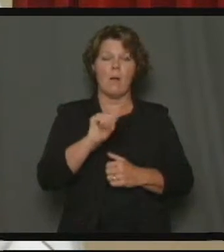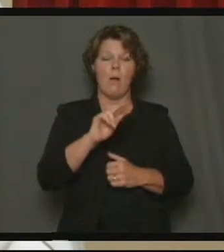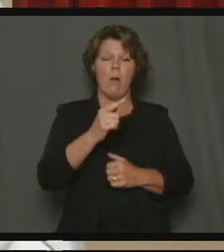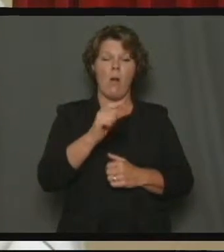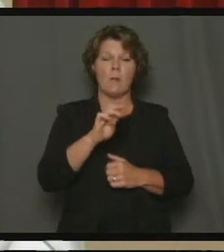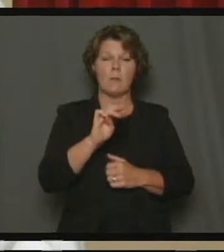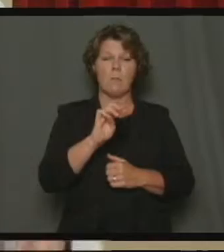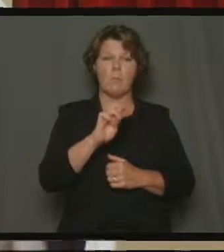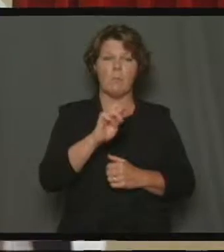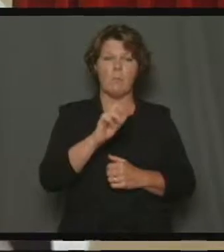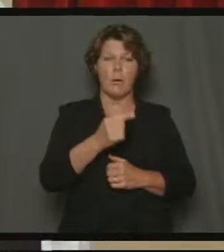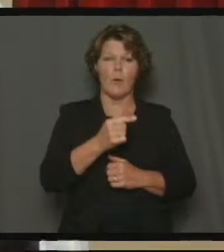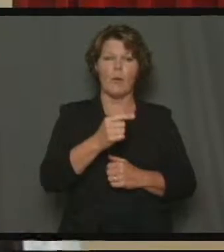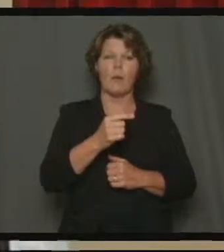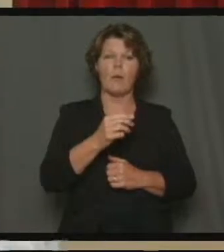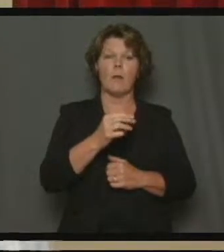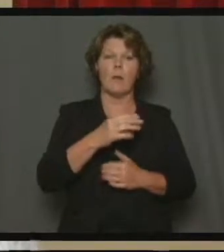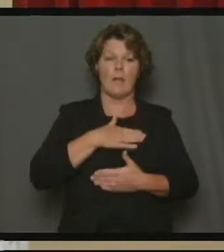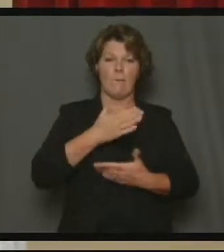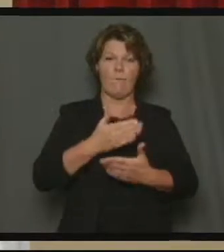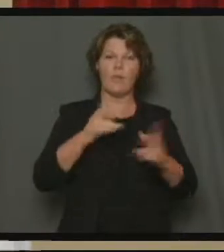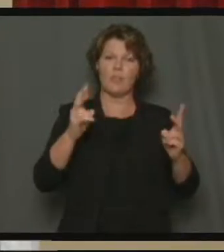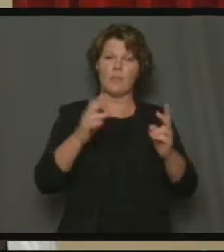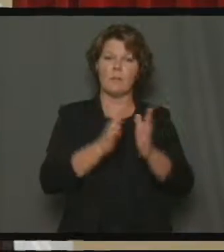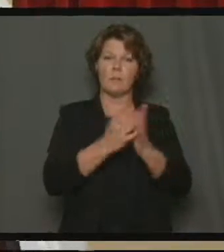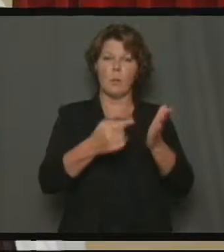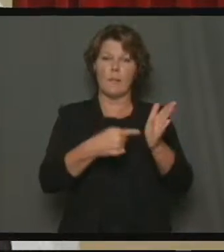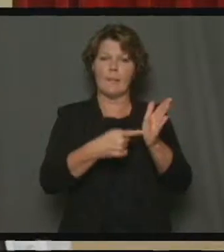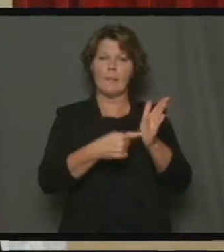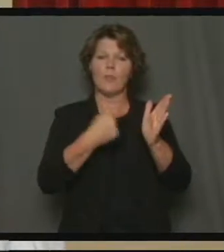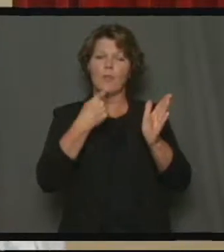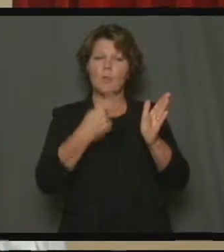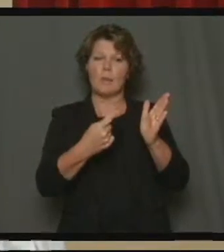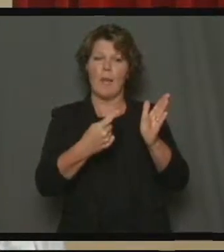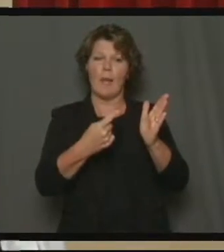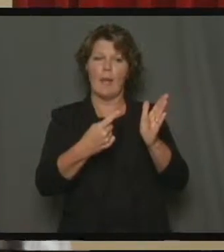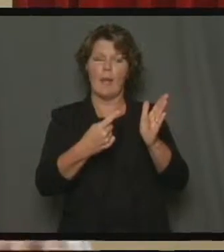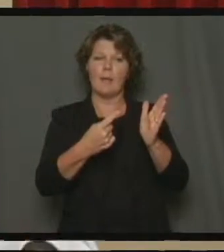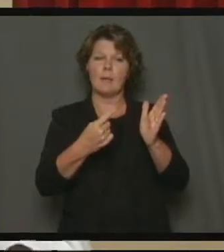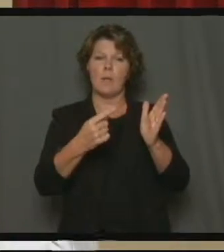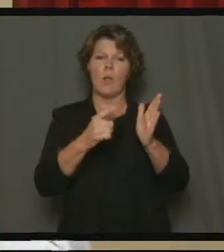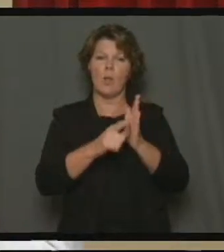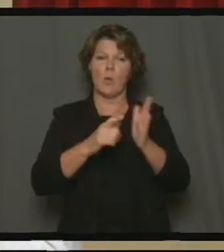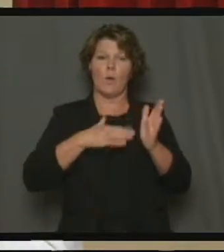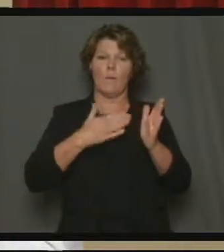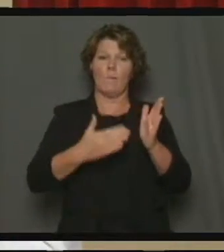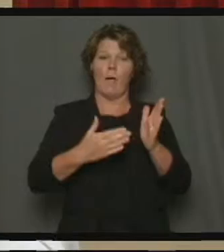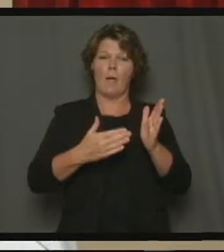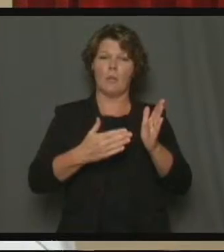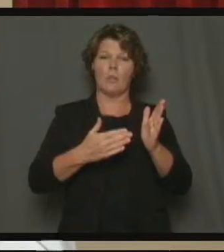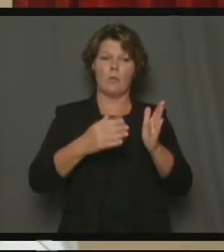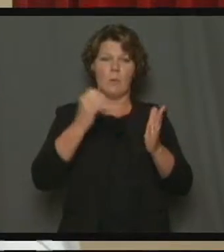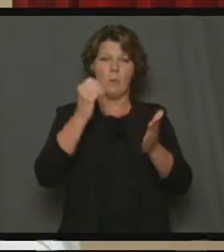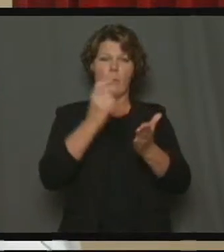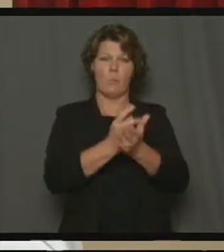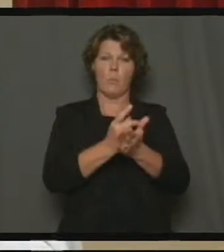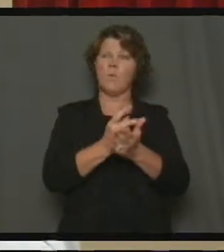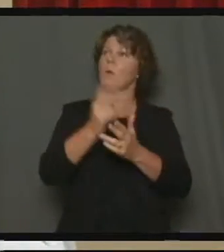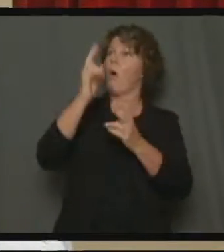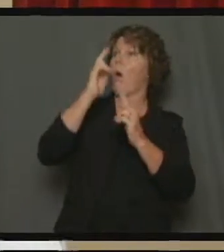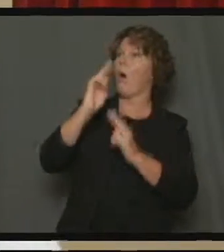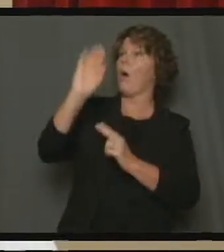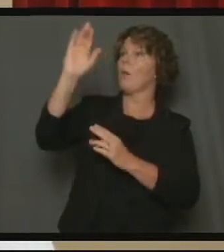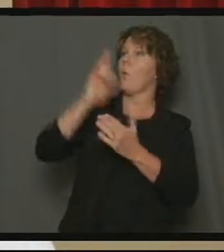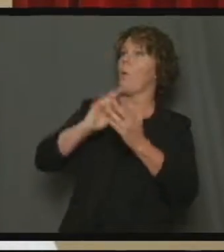21 that our Lutheran confession approves giving honor to the saints, and this honor